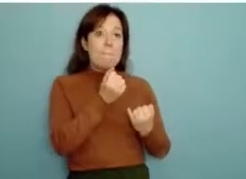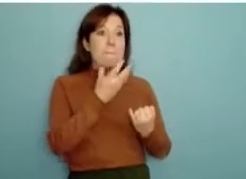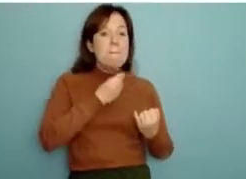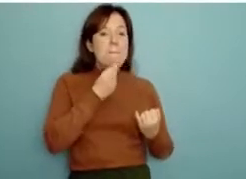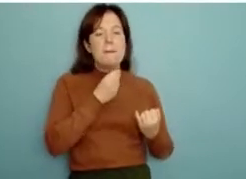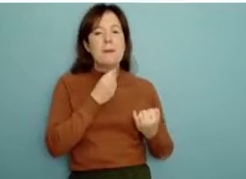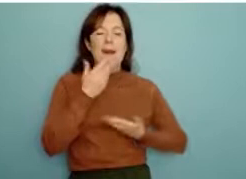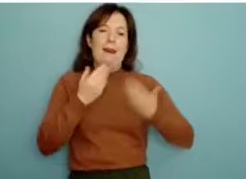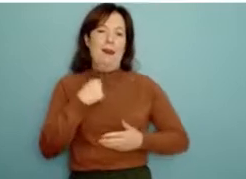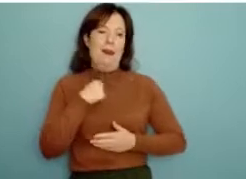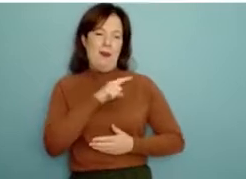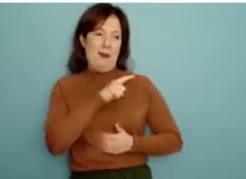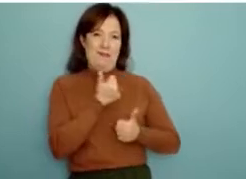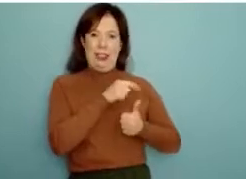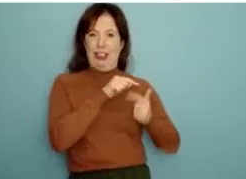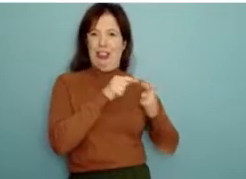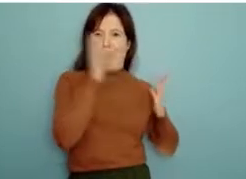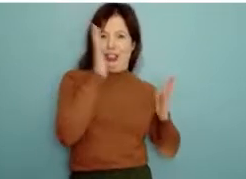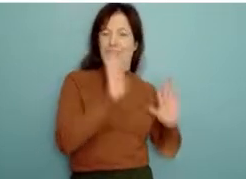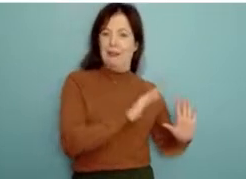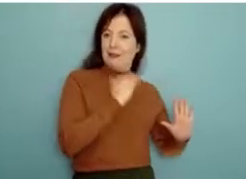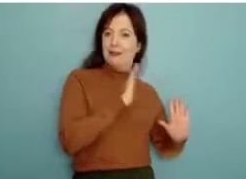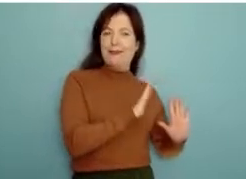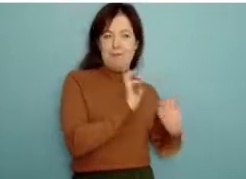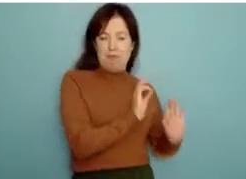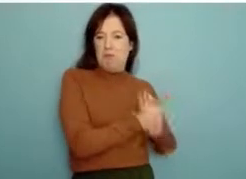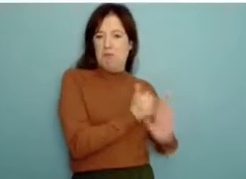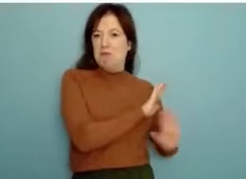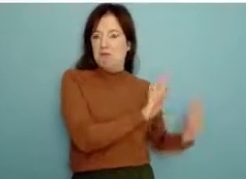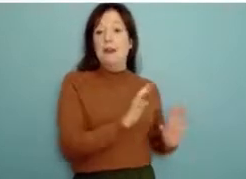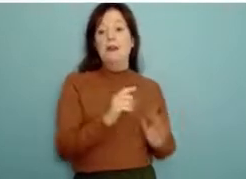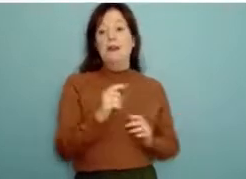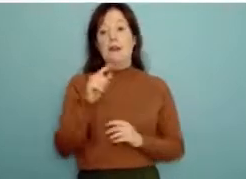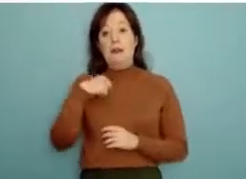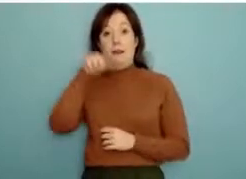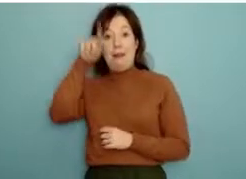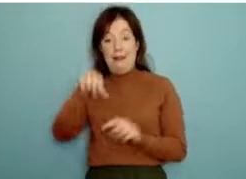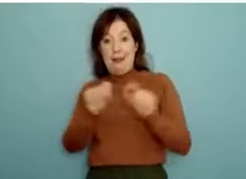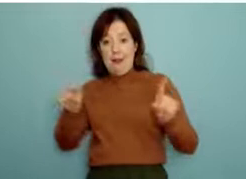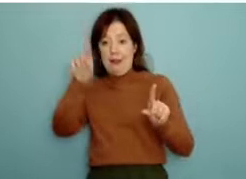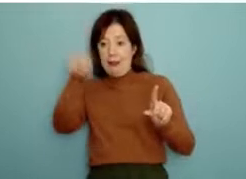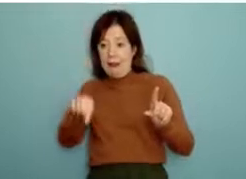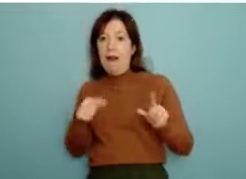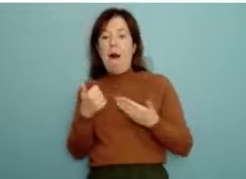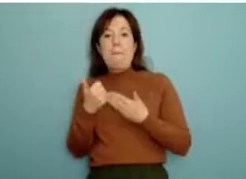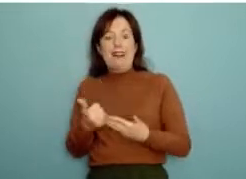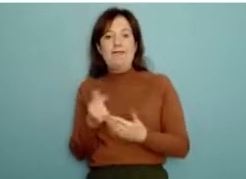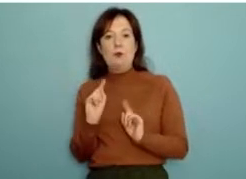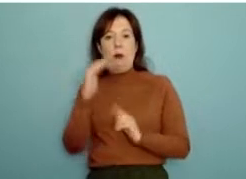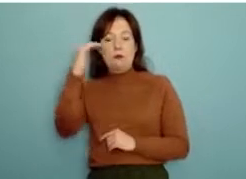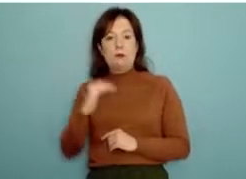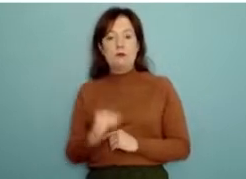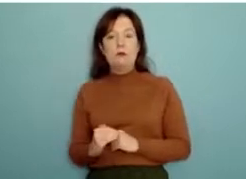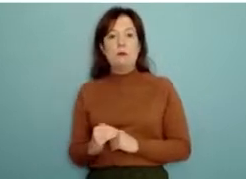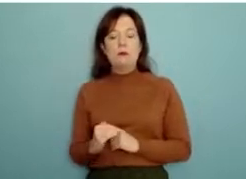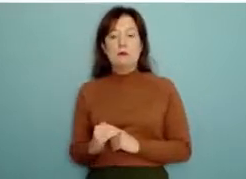aptly done. However, with all of these benefits as listed on your screen, studies have shown that treatment outcomes are